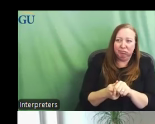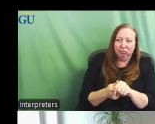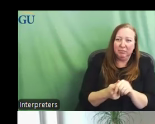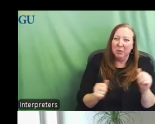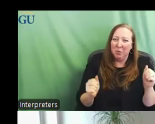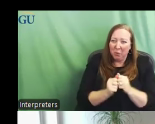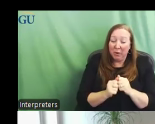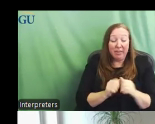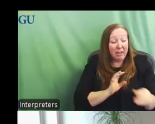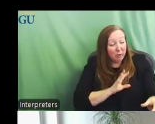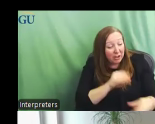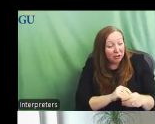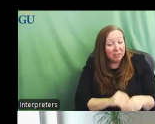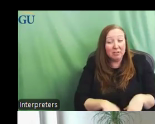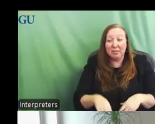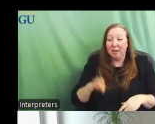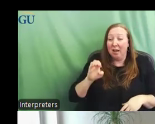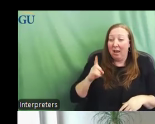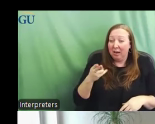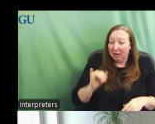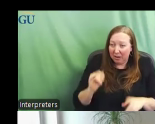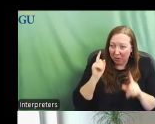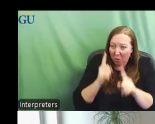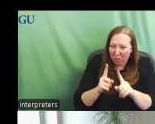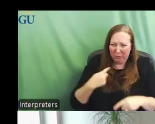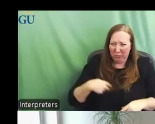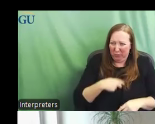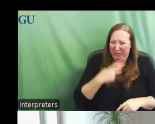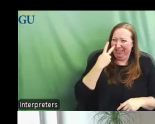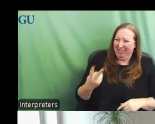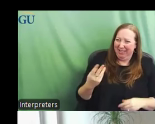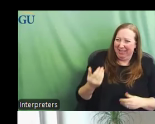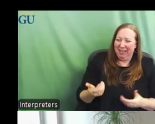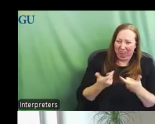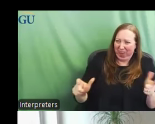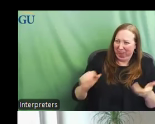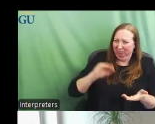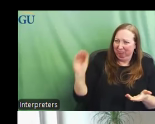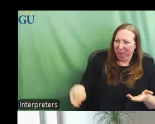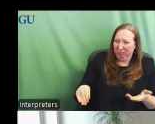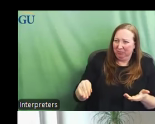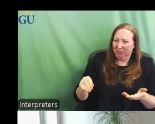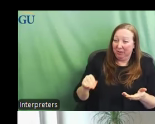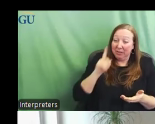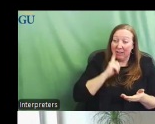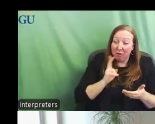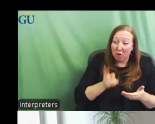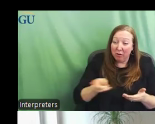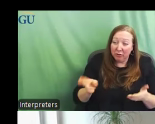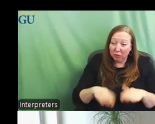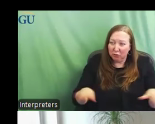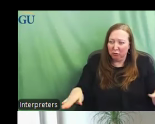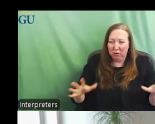the EHDI goals met, that a higher proportion of kids do achieve the same